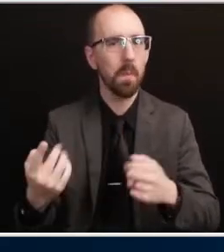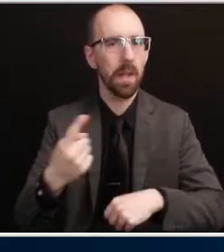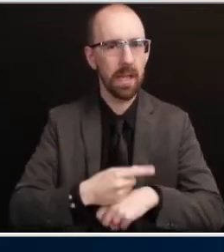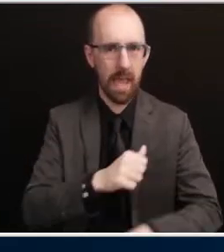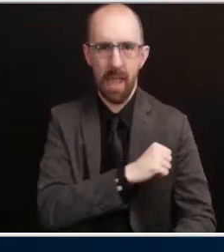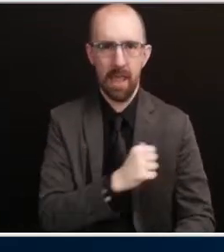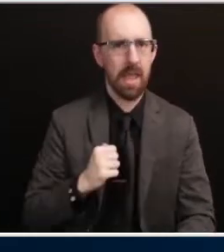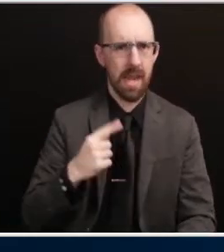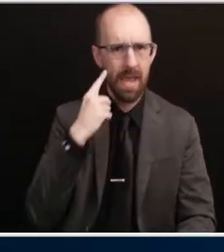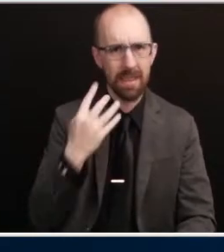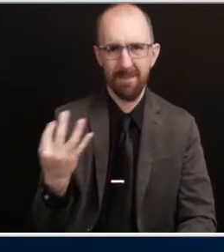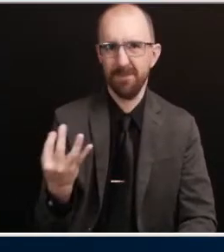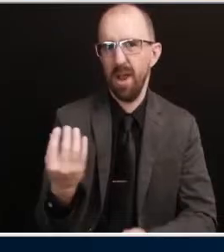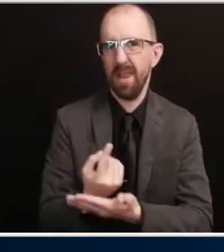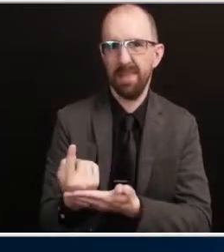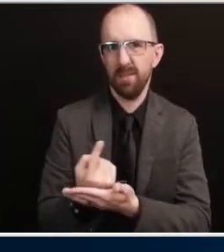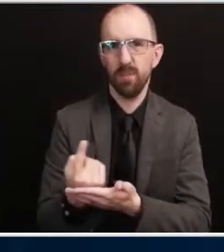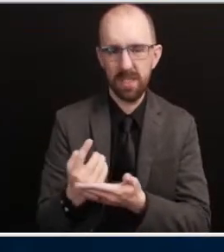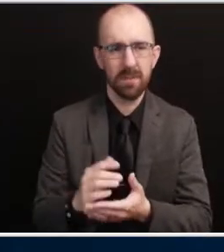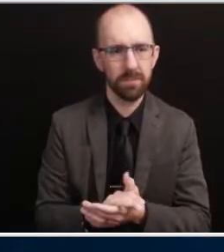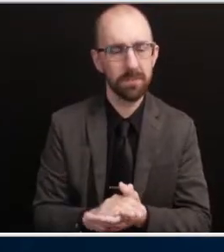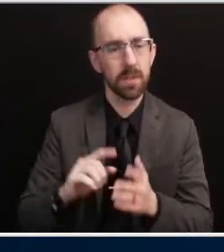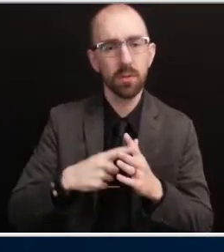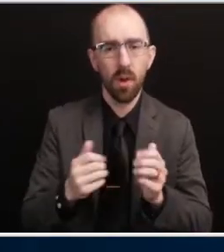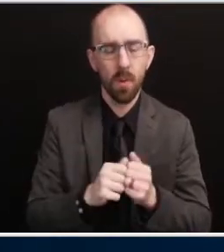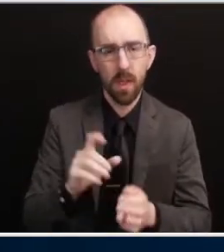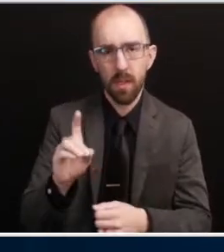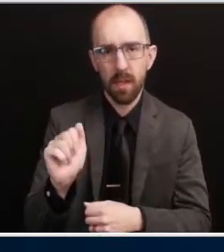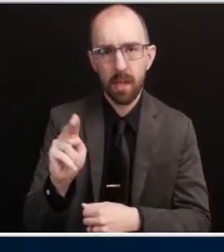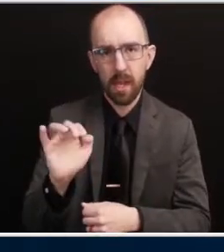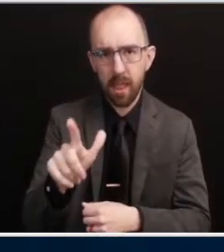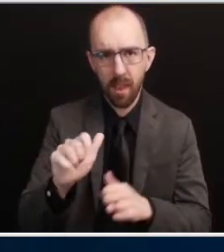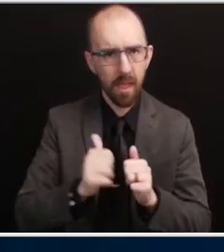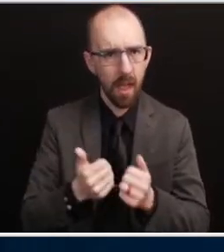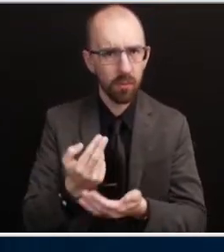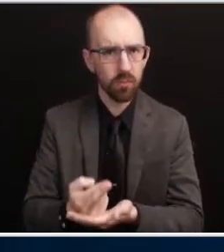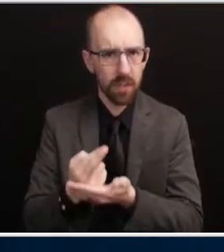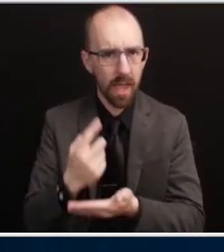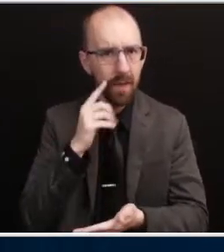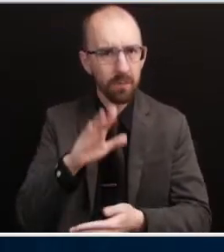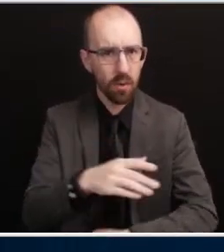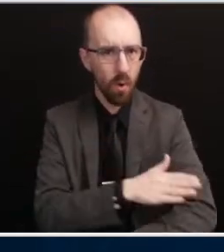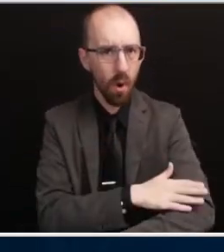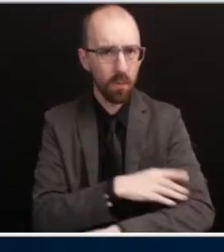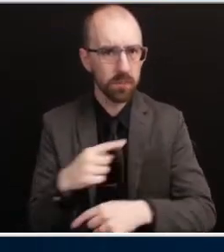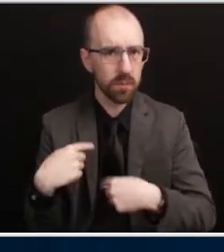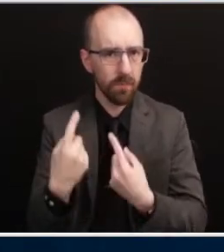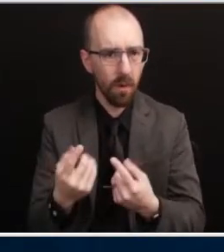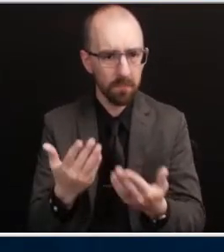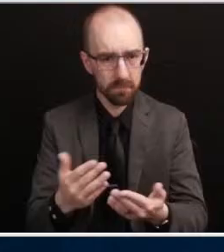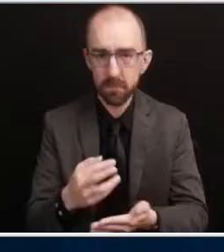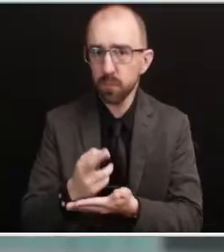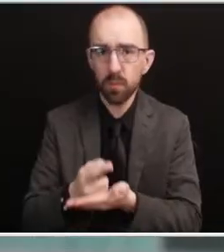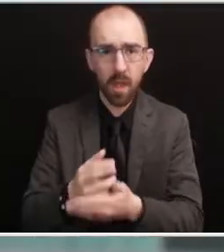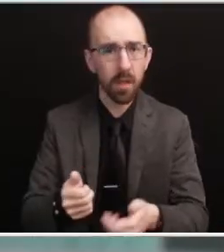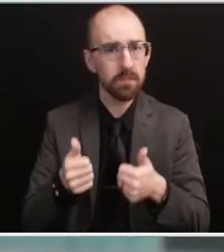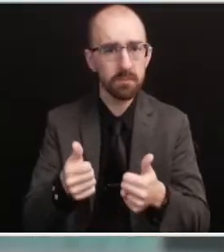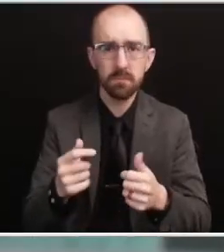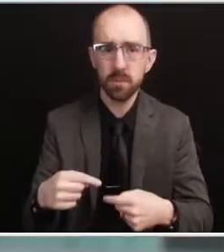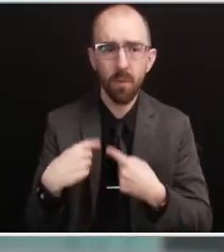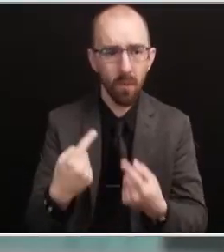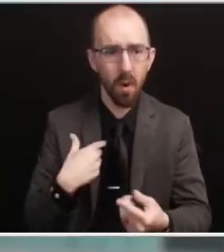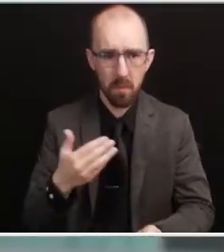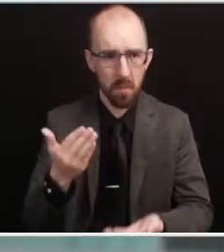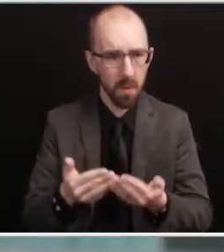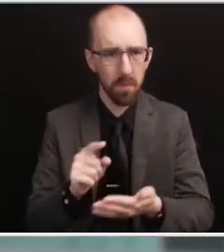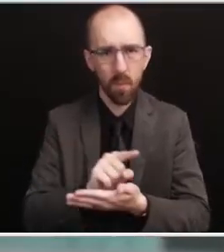So I want to start off with Daniel first. How is rehab going for your arm so far? Yeah, rehab's been going great so far. I'm probably at about week 7